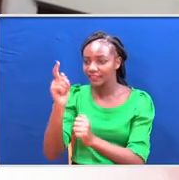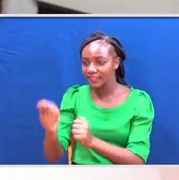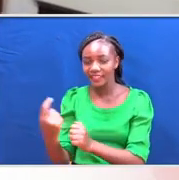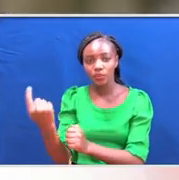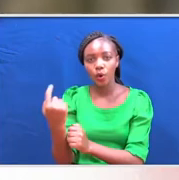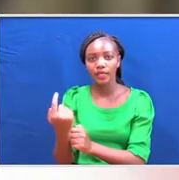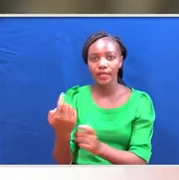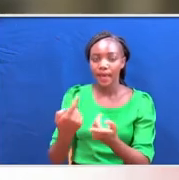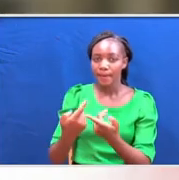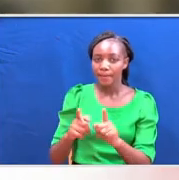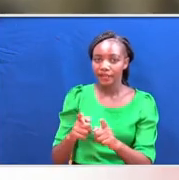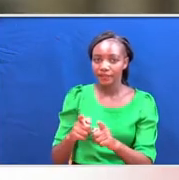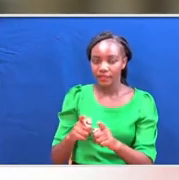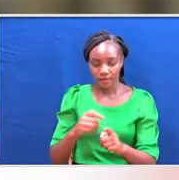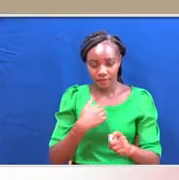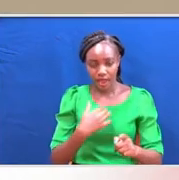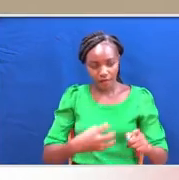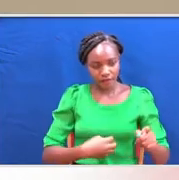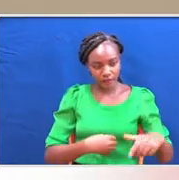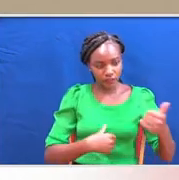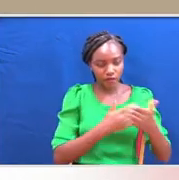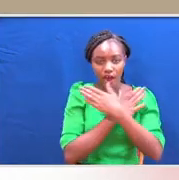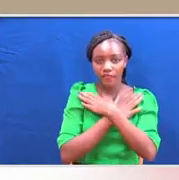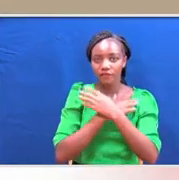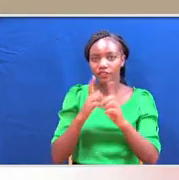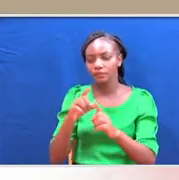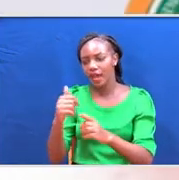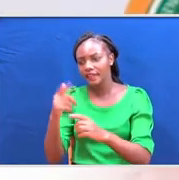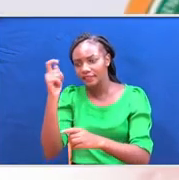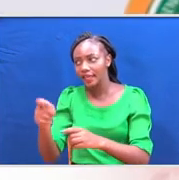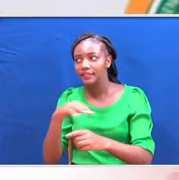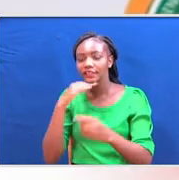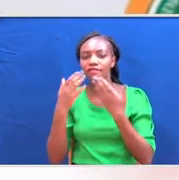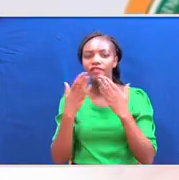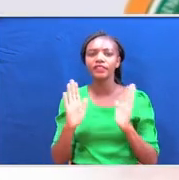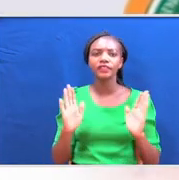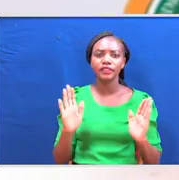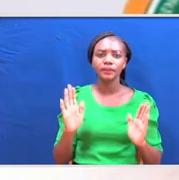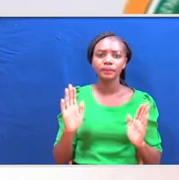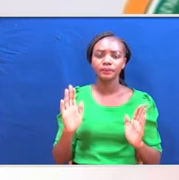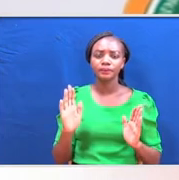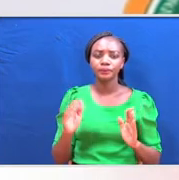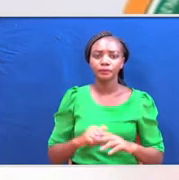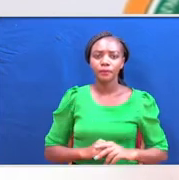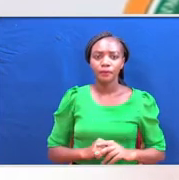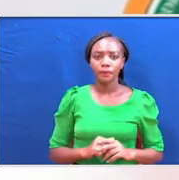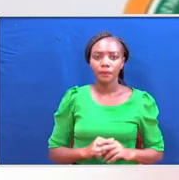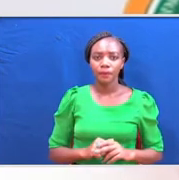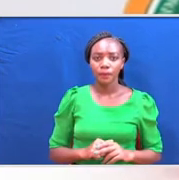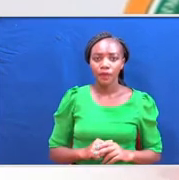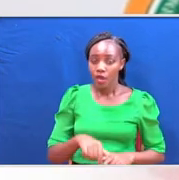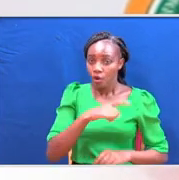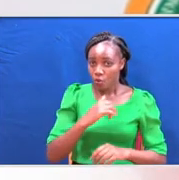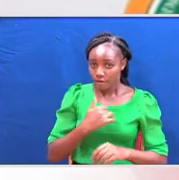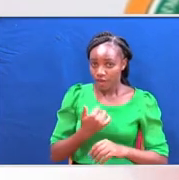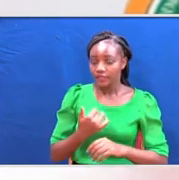only following the retirement of his colleagues and one who died. And so we felt the weight because of this.